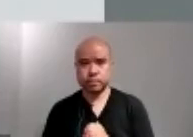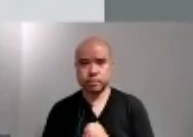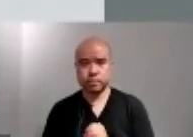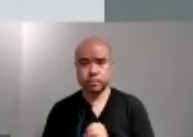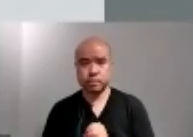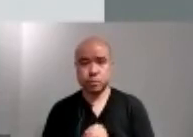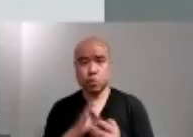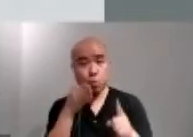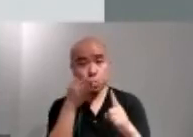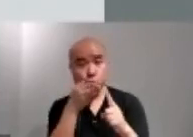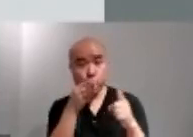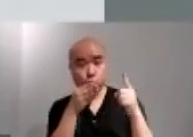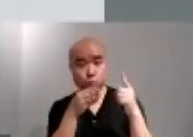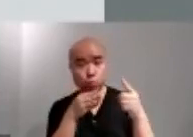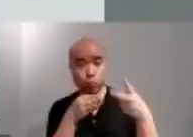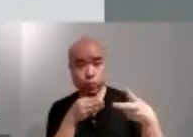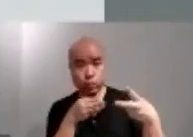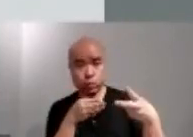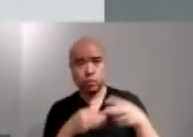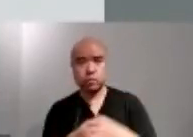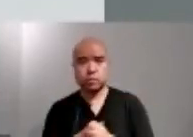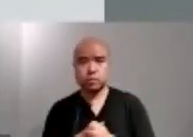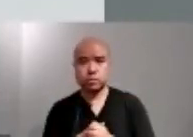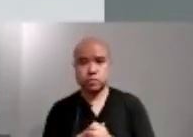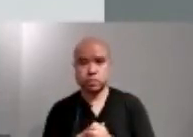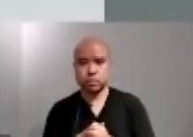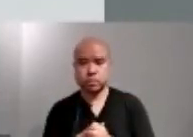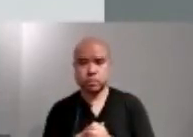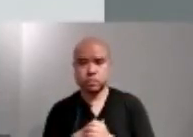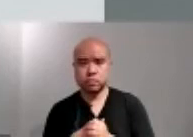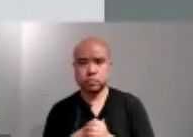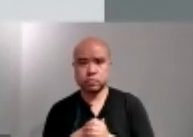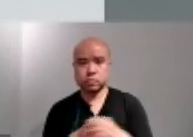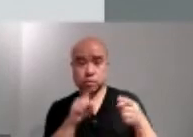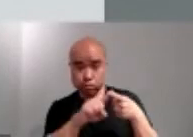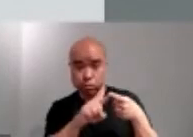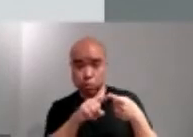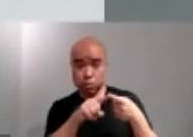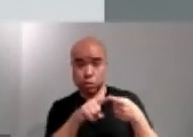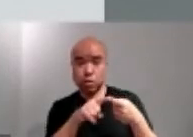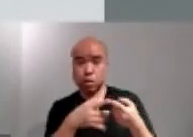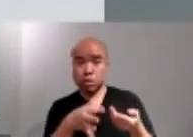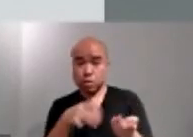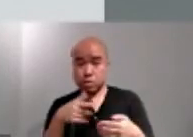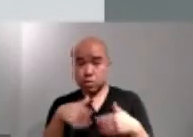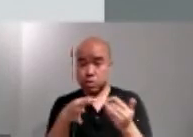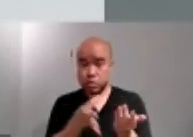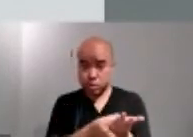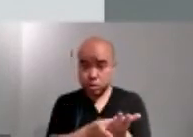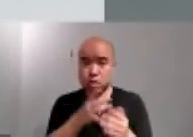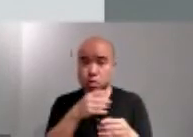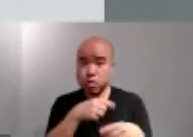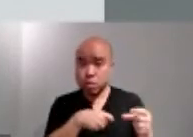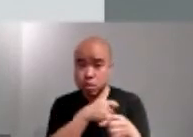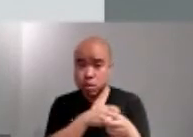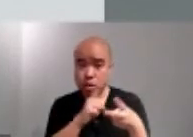goal. And one is a local business, focus on the local business. And second one is merge hardware and